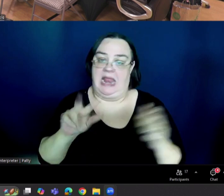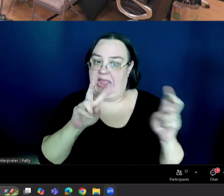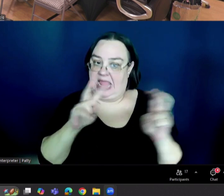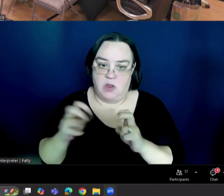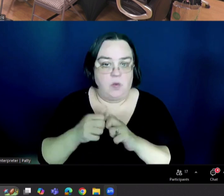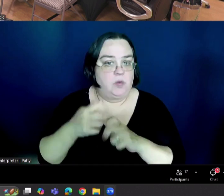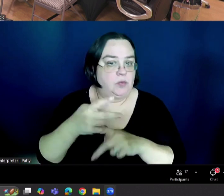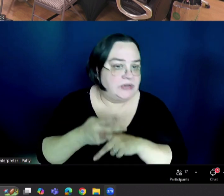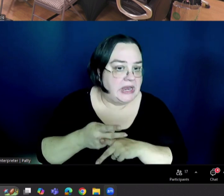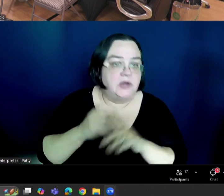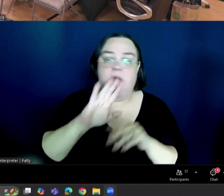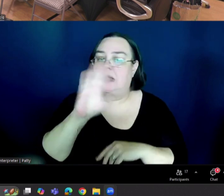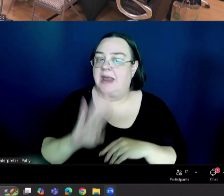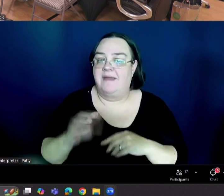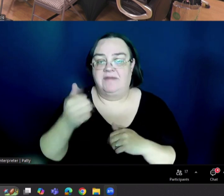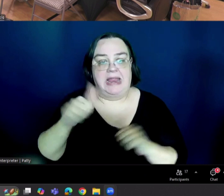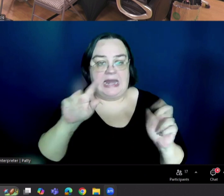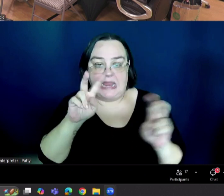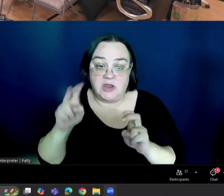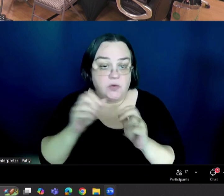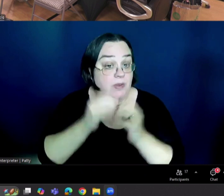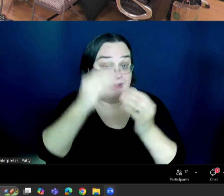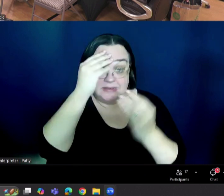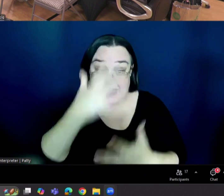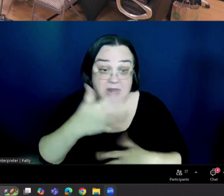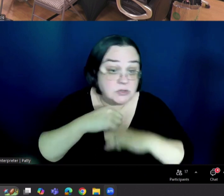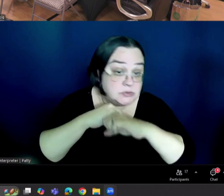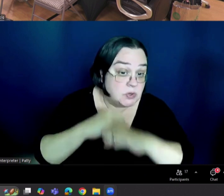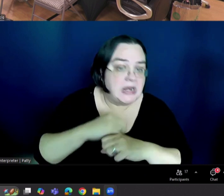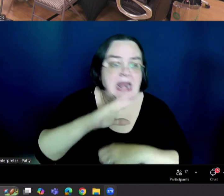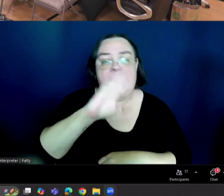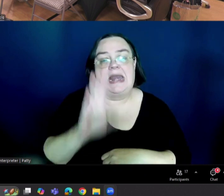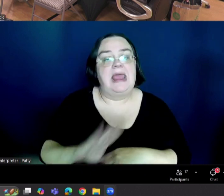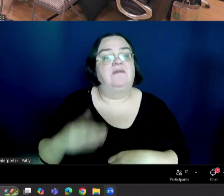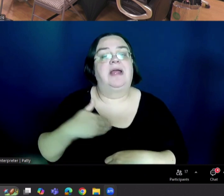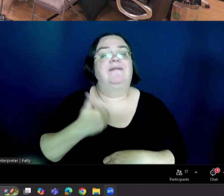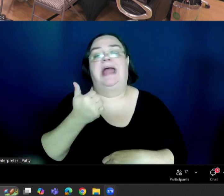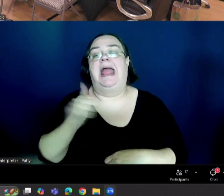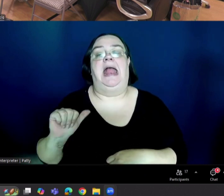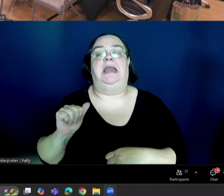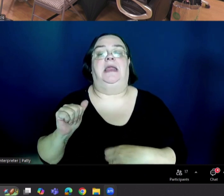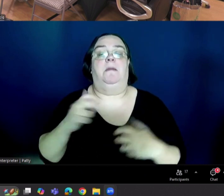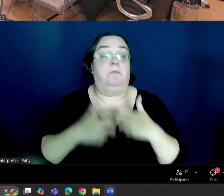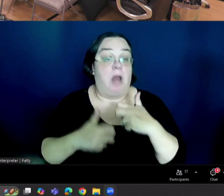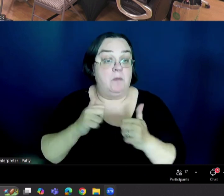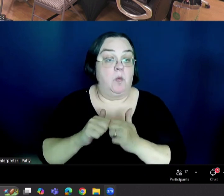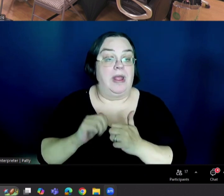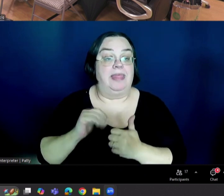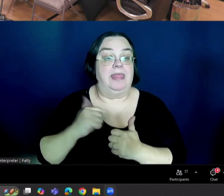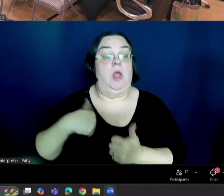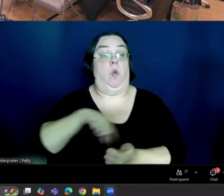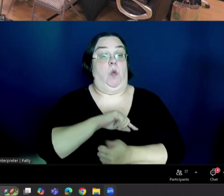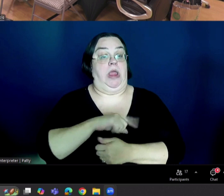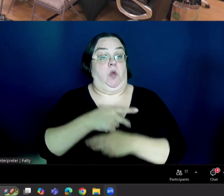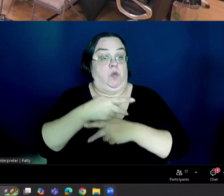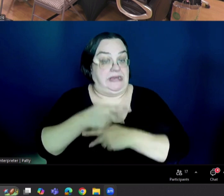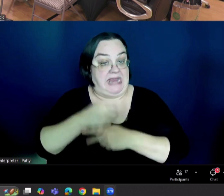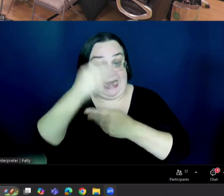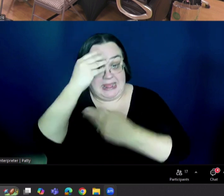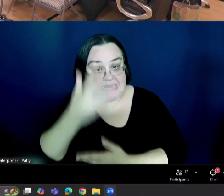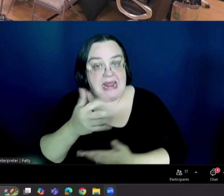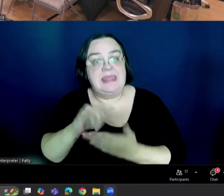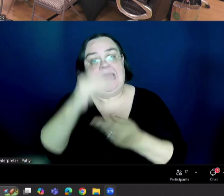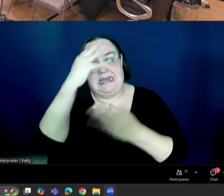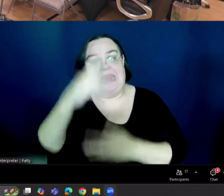been any problem with the data security. There's never been any problems with our retaining the data. The data is